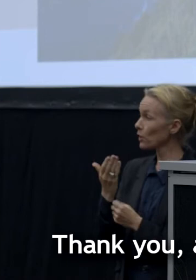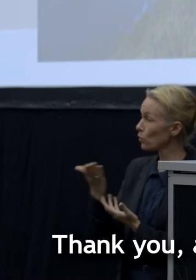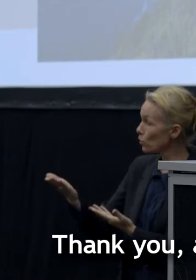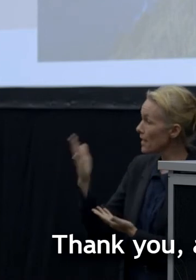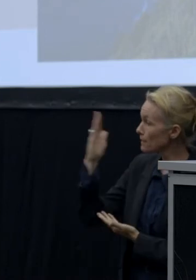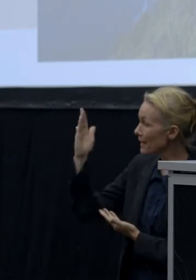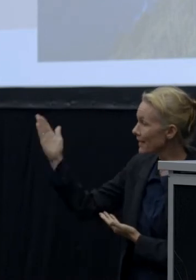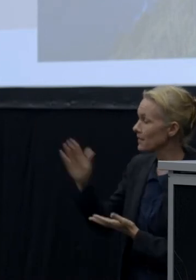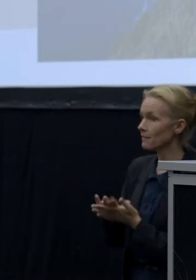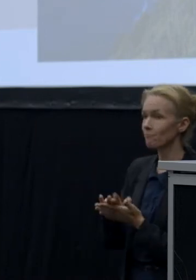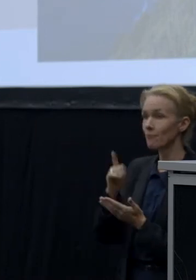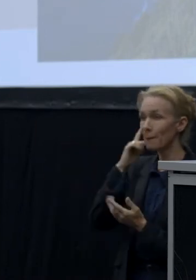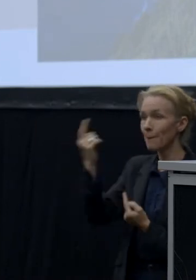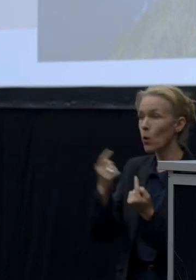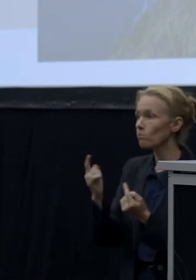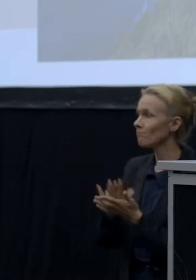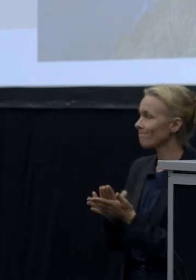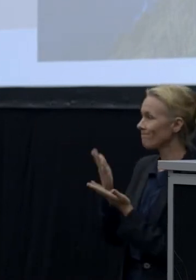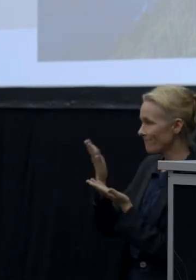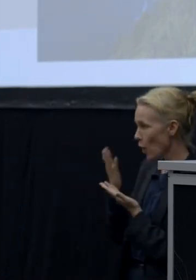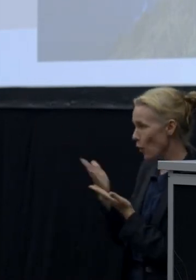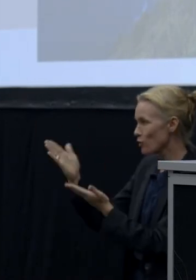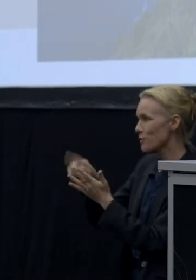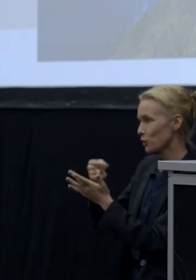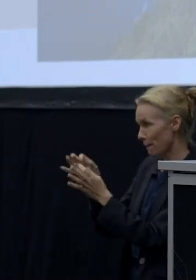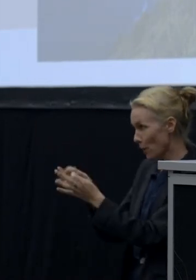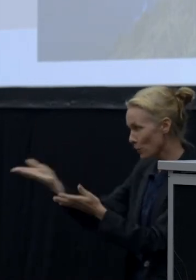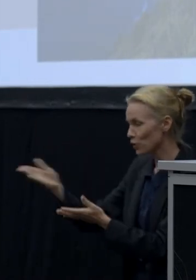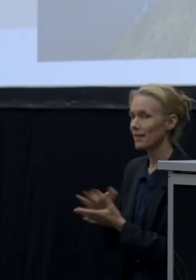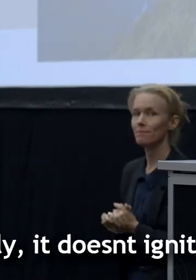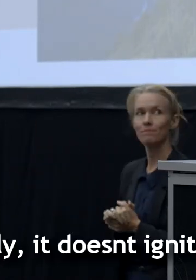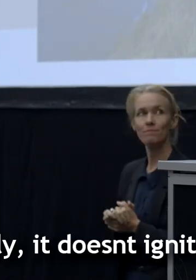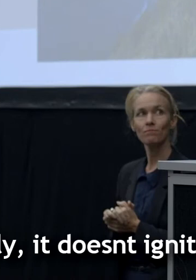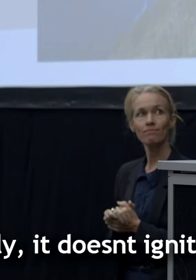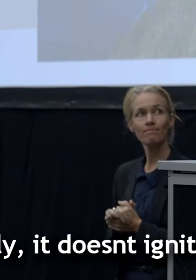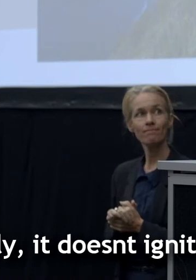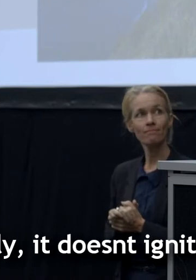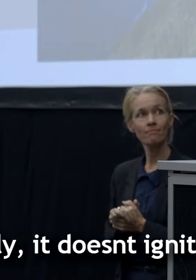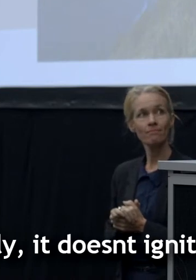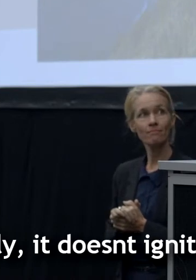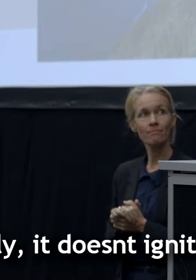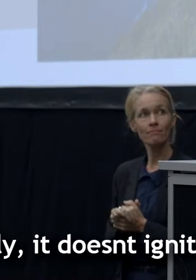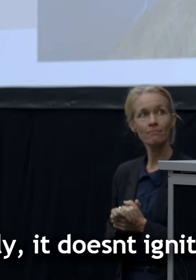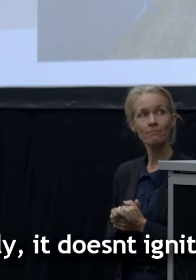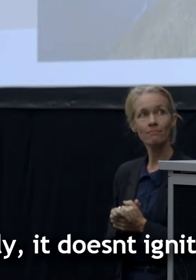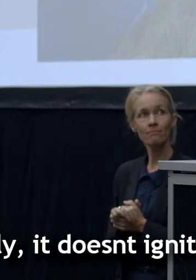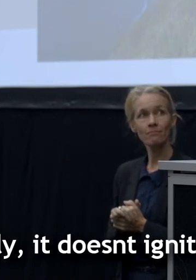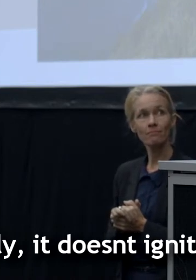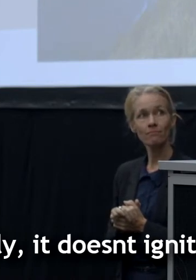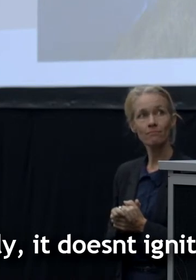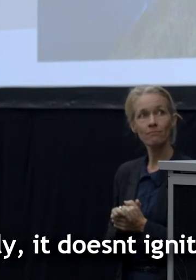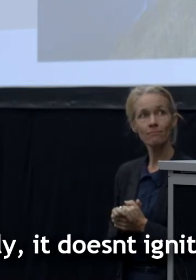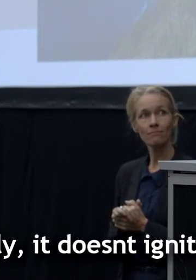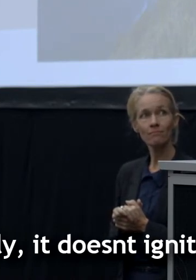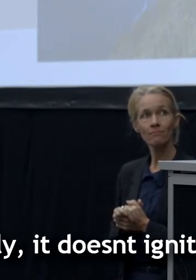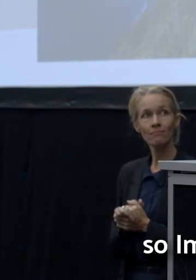everybody that came, the Right Honourable Jim Bolger. Obviously, it doesn't ignite anything within you